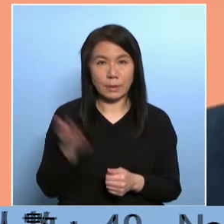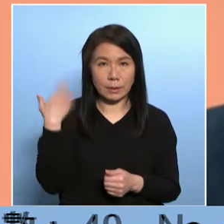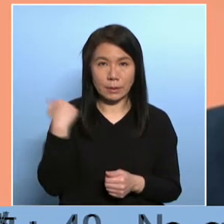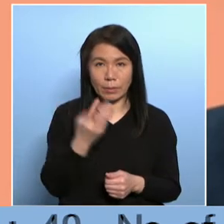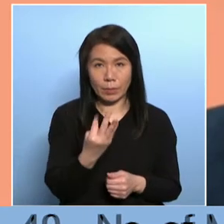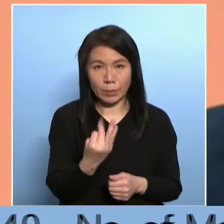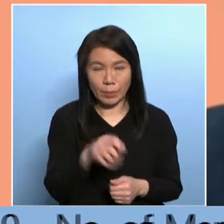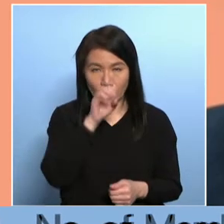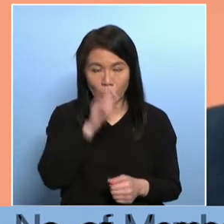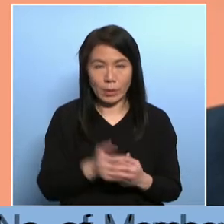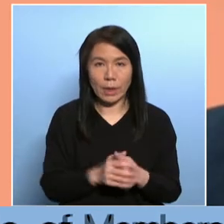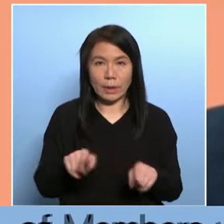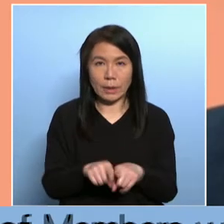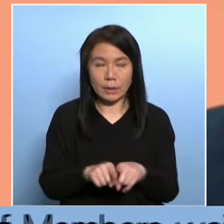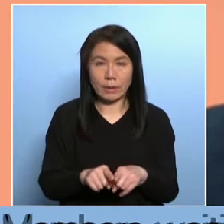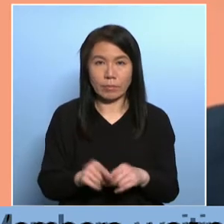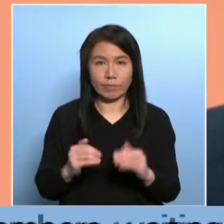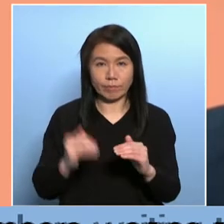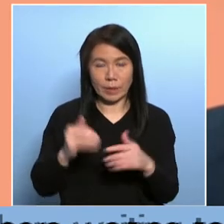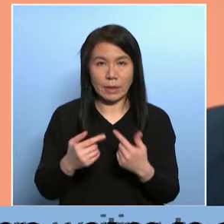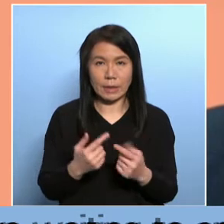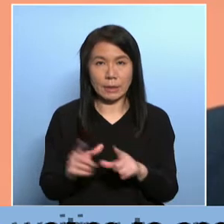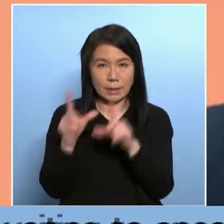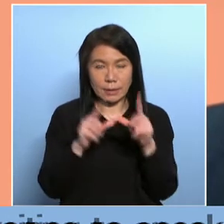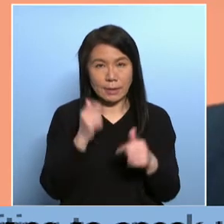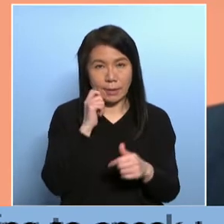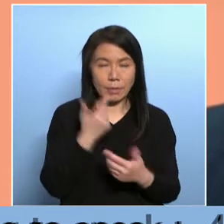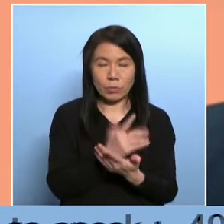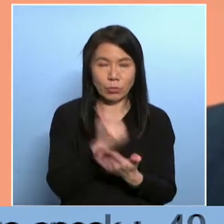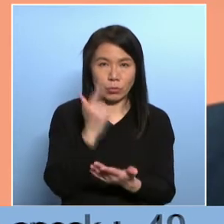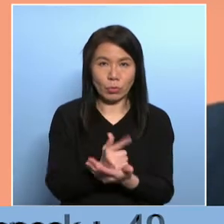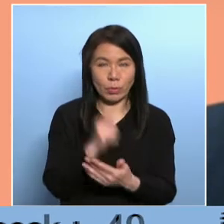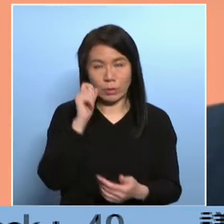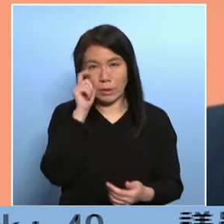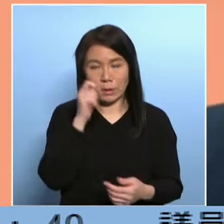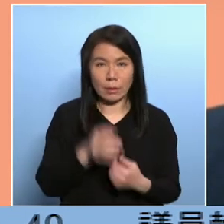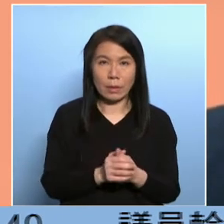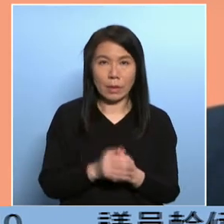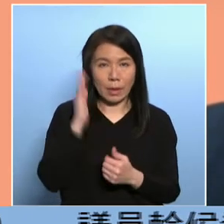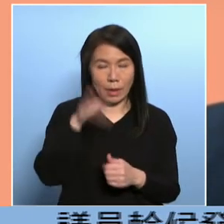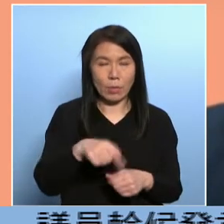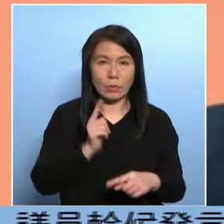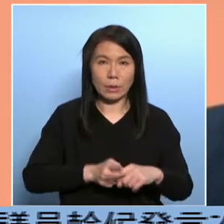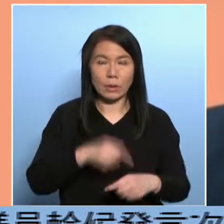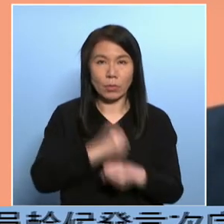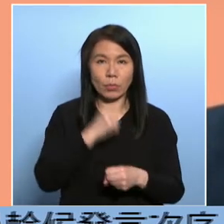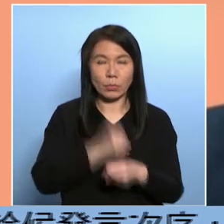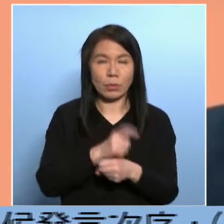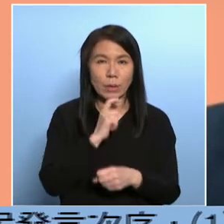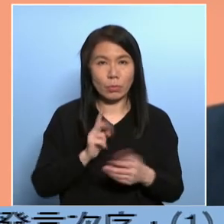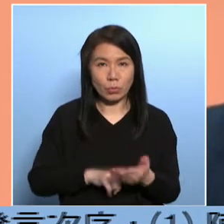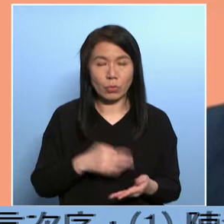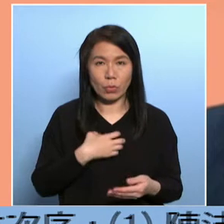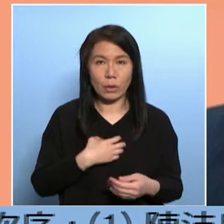and everybody. And then together, we will work together to make sure that we put